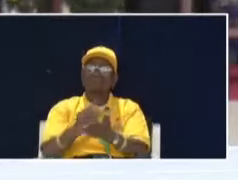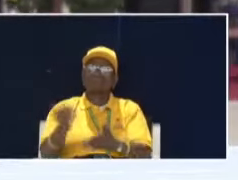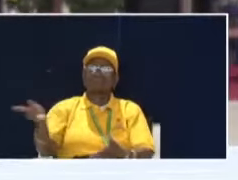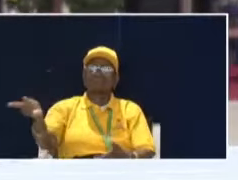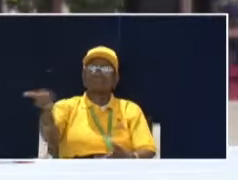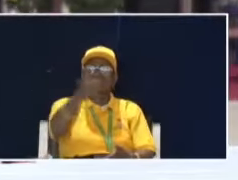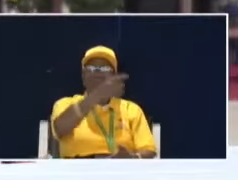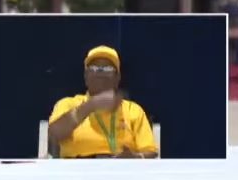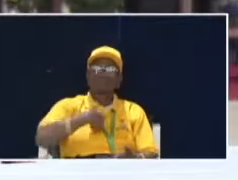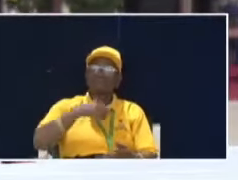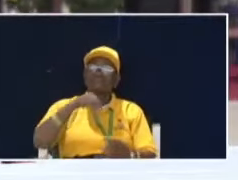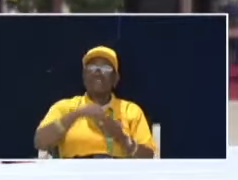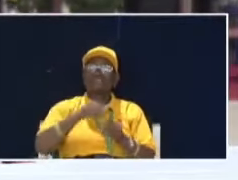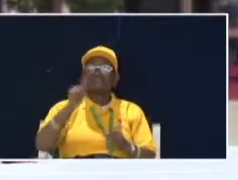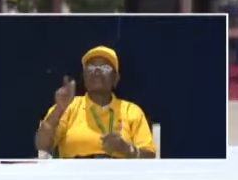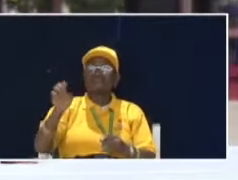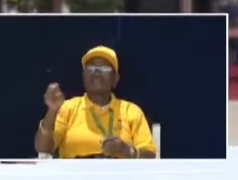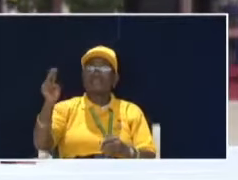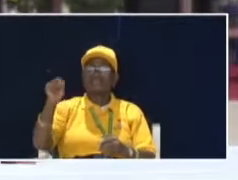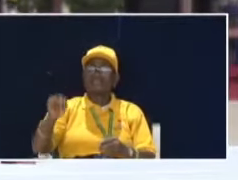In Genesis chapter 41,